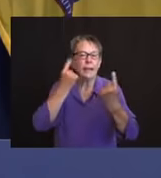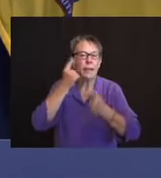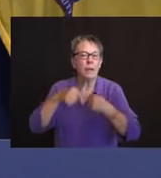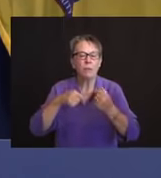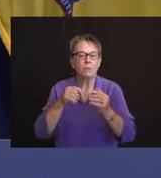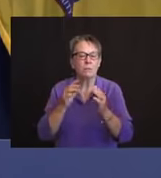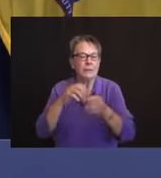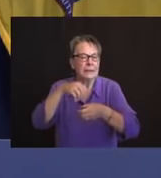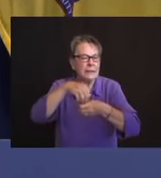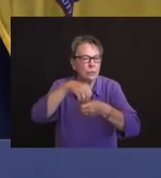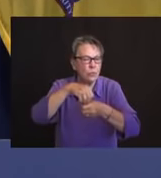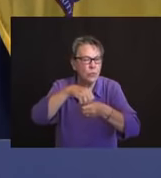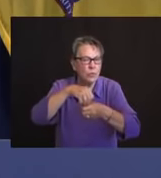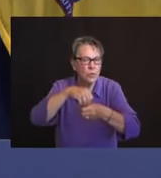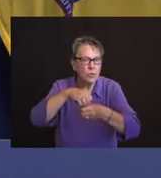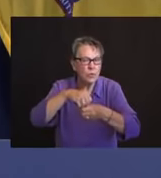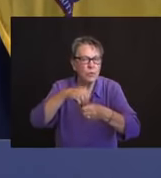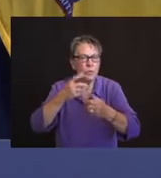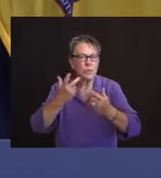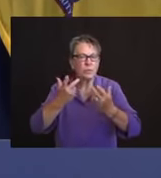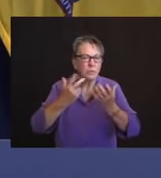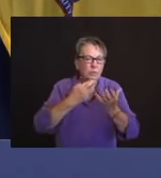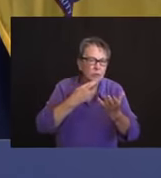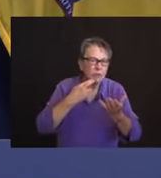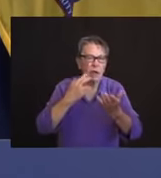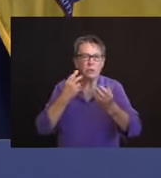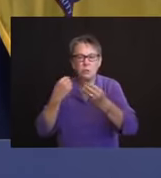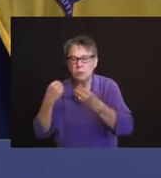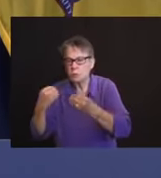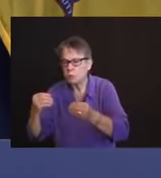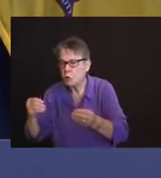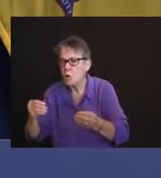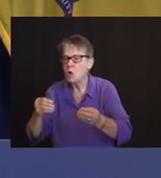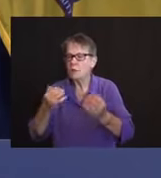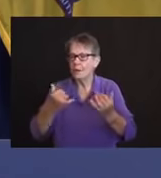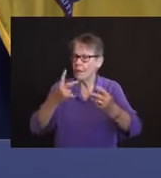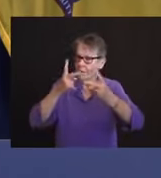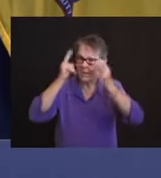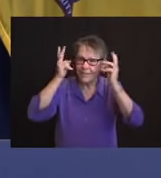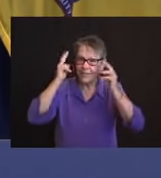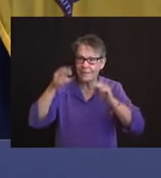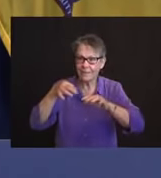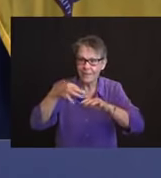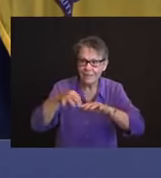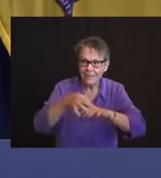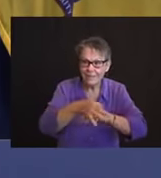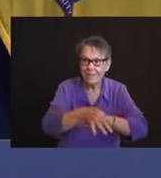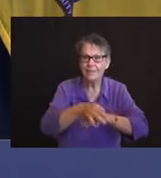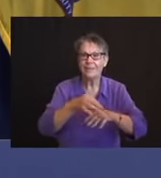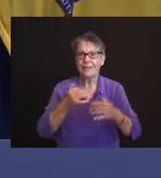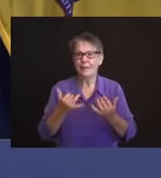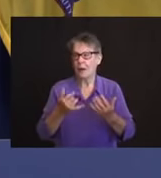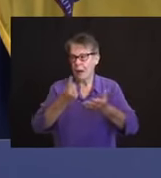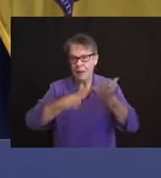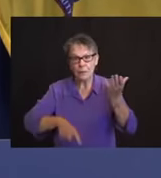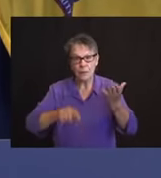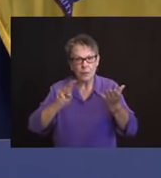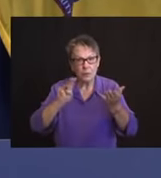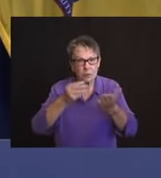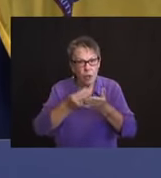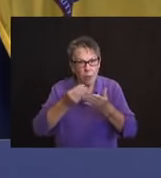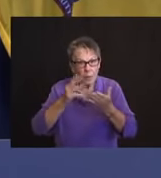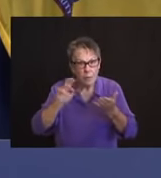hair salons, barbershops, etc. Malls next week, or next Monday, pardon me. And then casinos and indoor